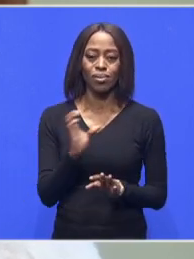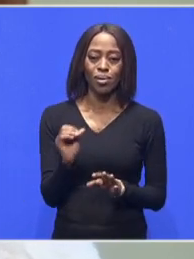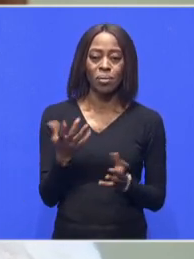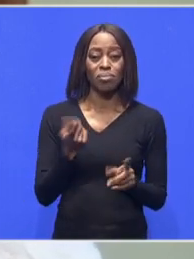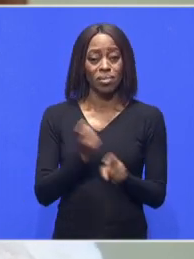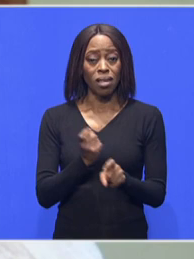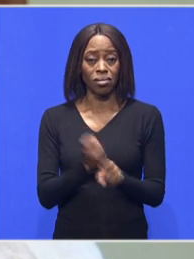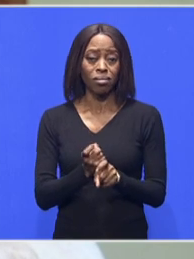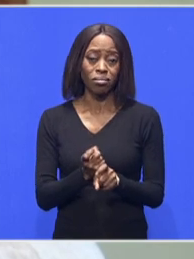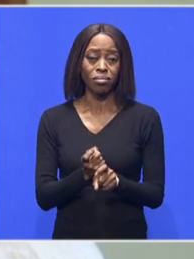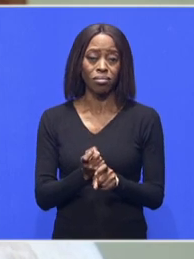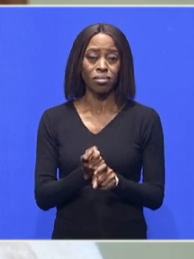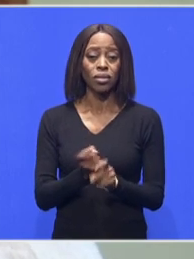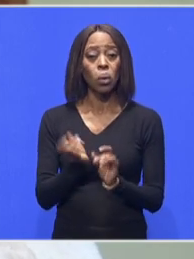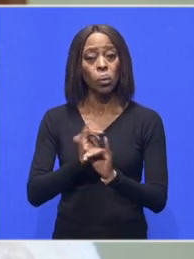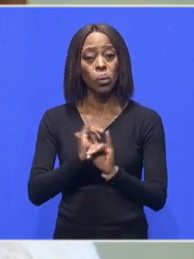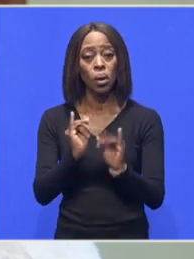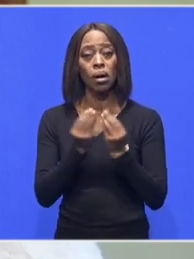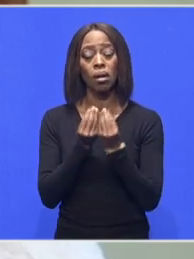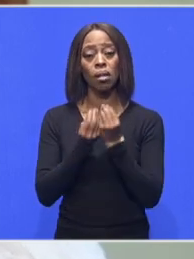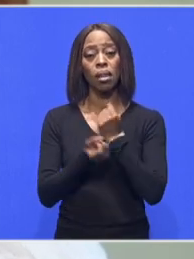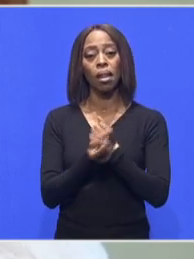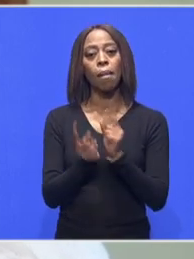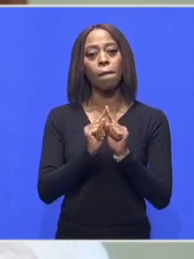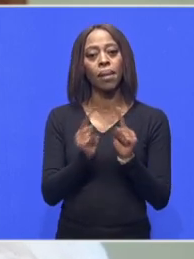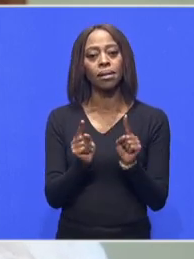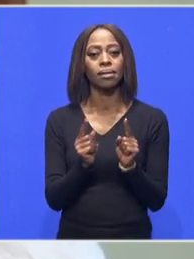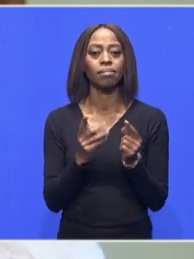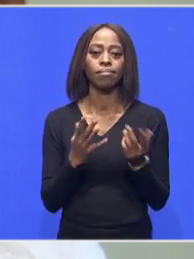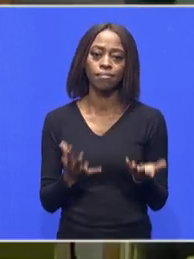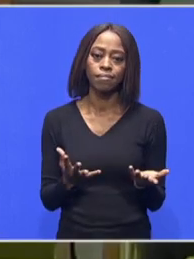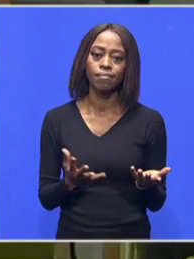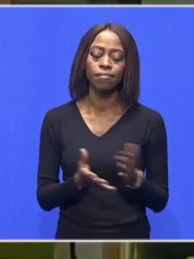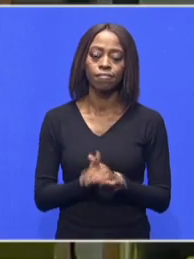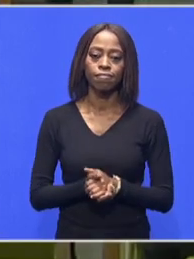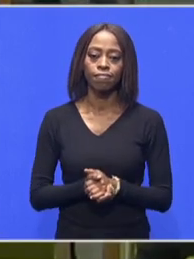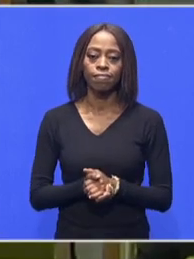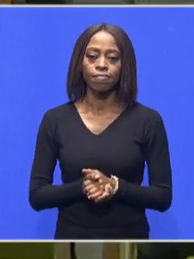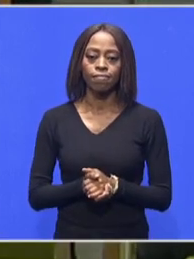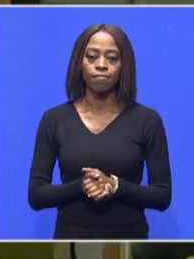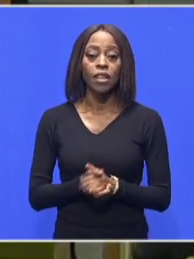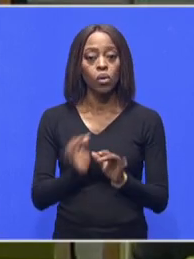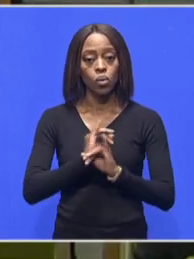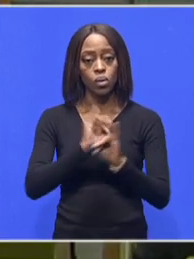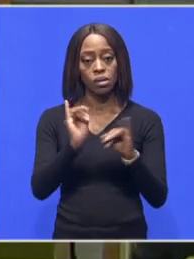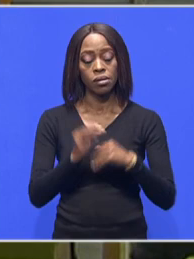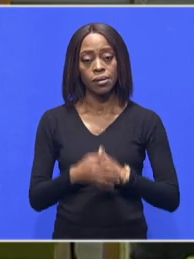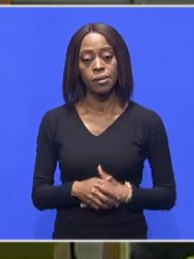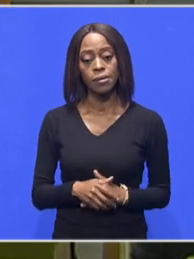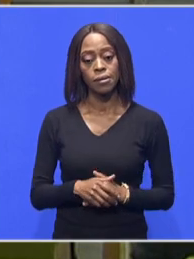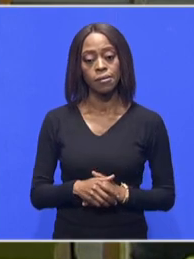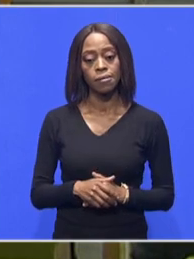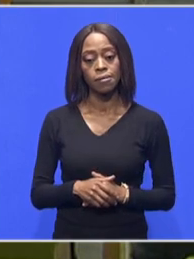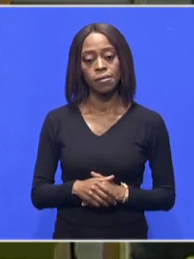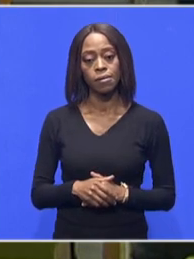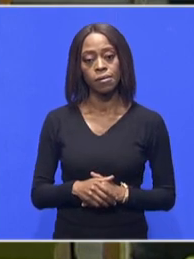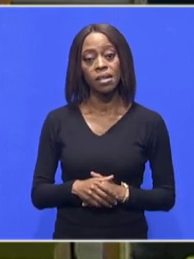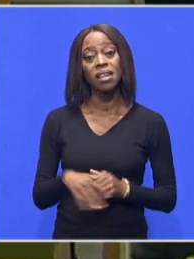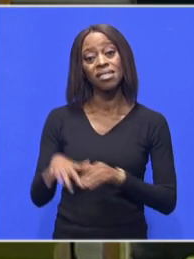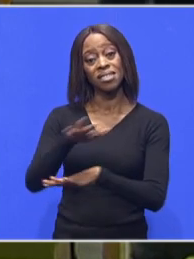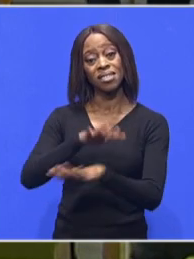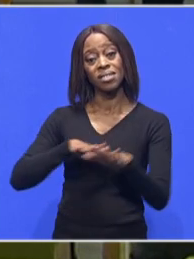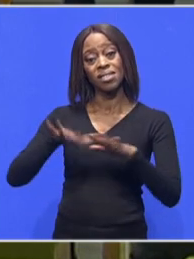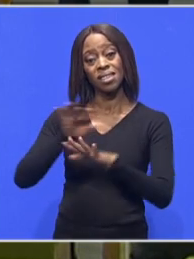hard, devastating, but it makes it worse. What has compounded the situation